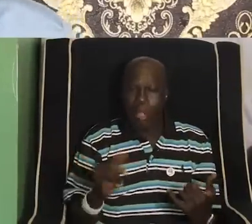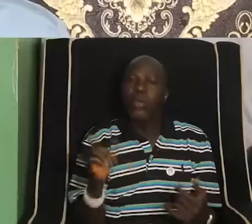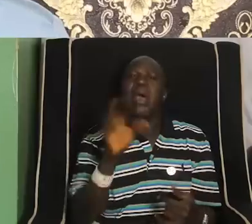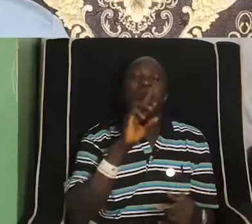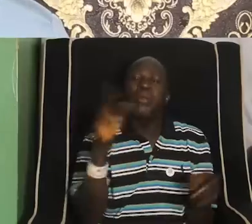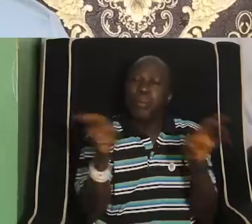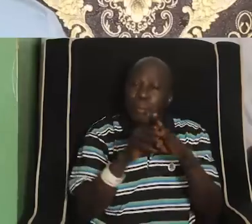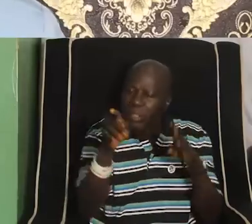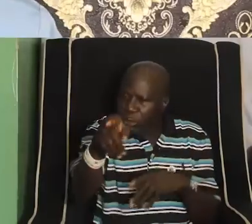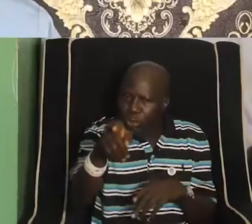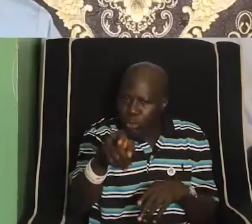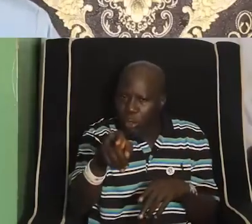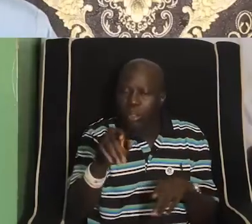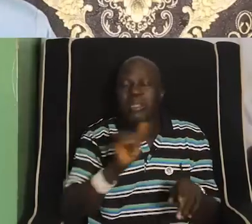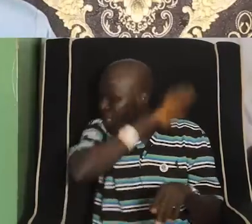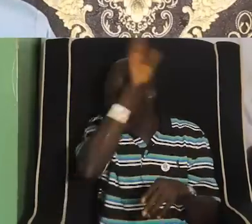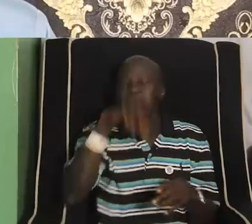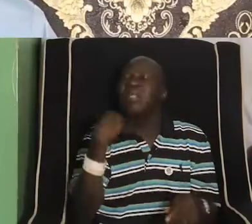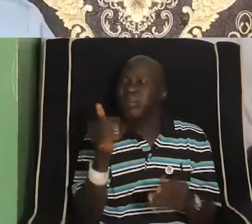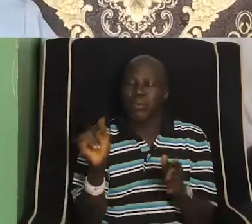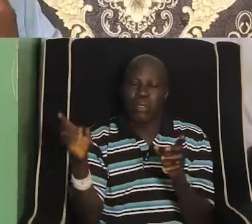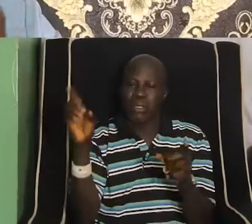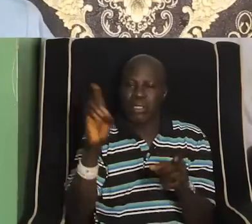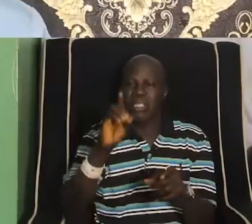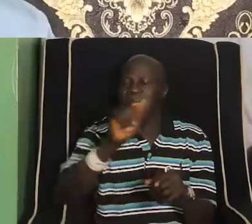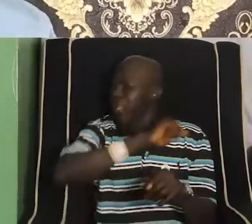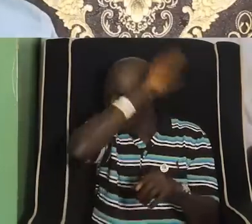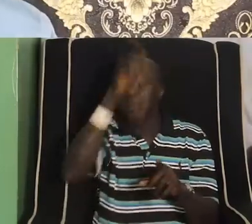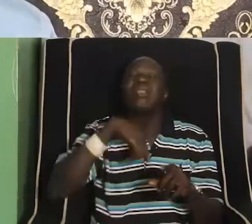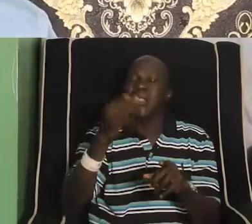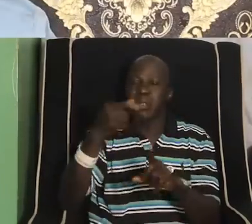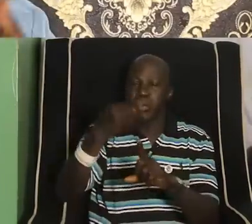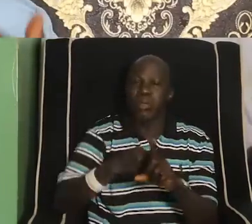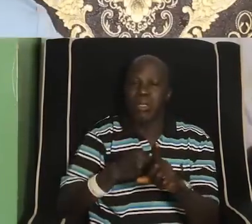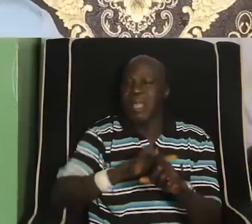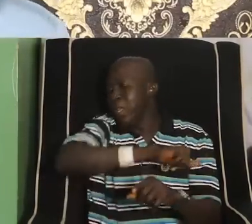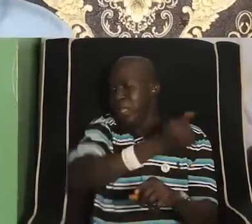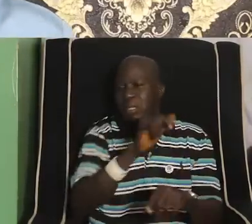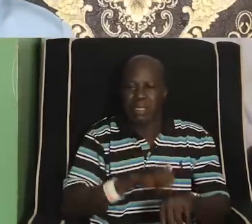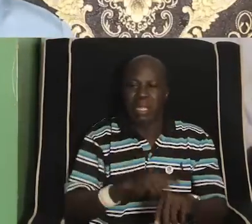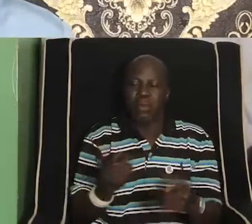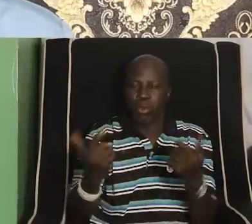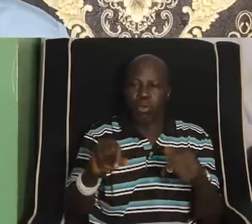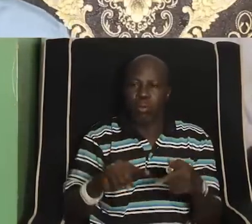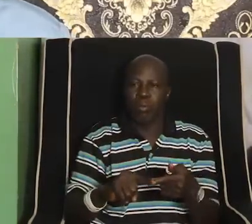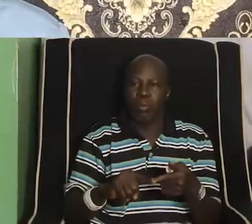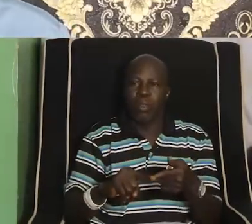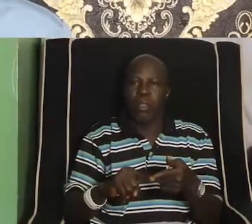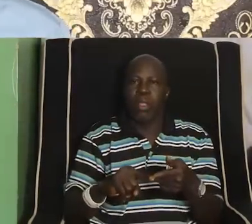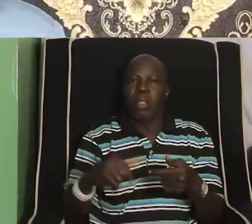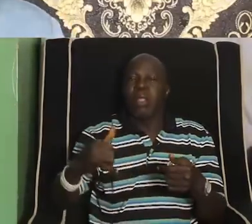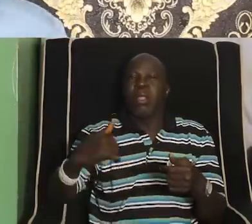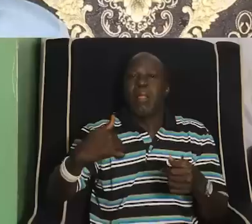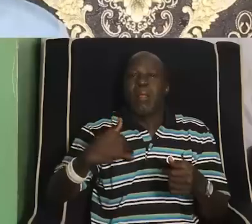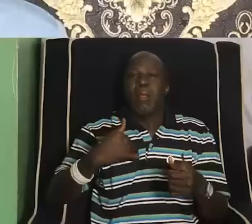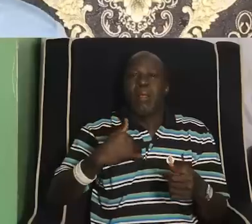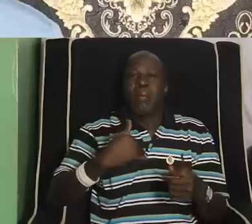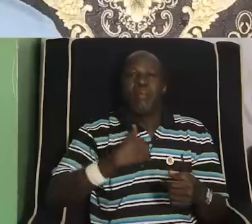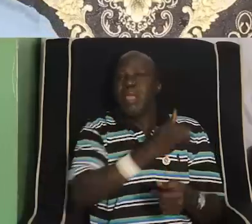will not give a day. He will not make the month. The day will now. Come. And you and I